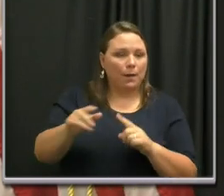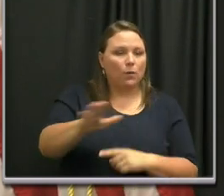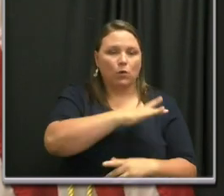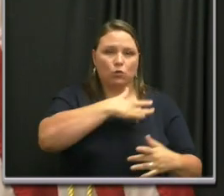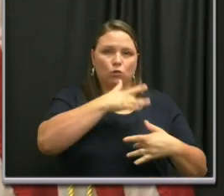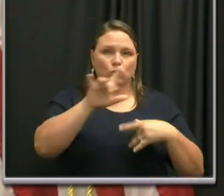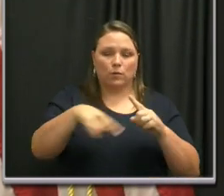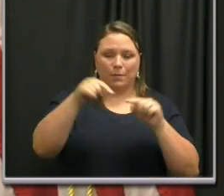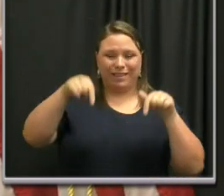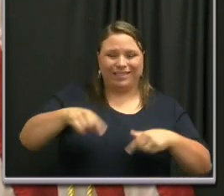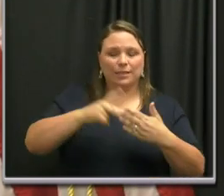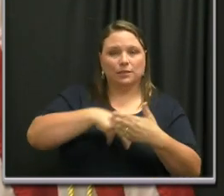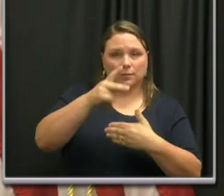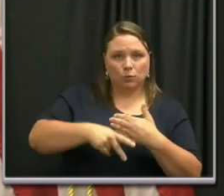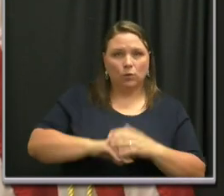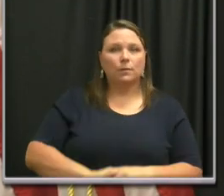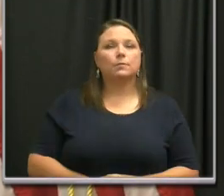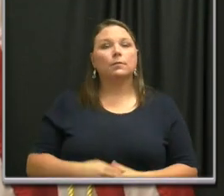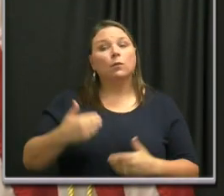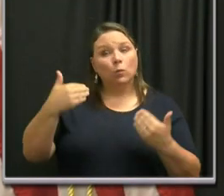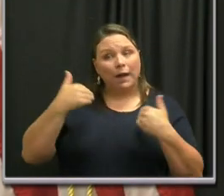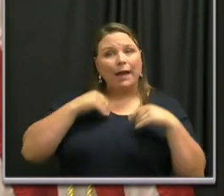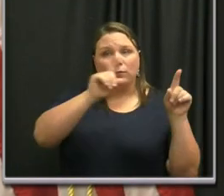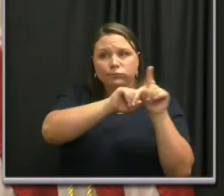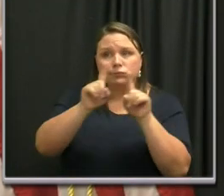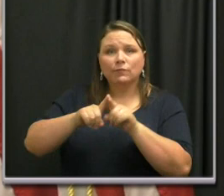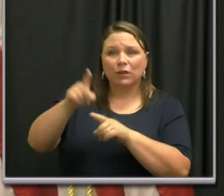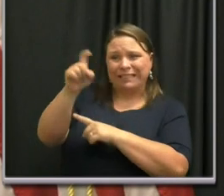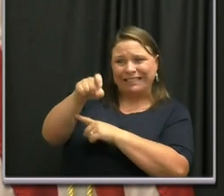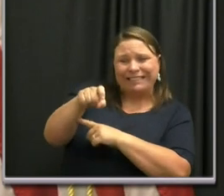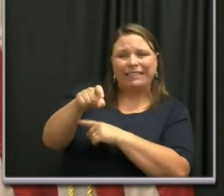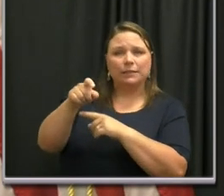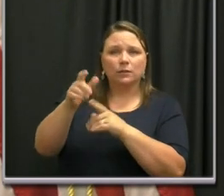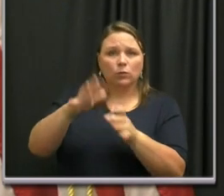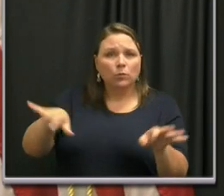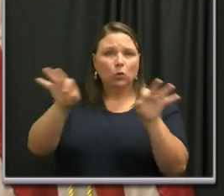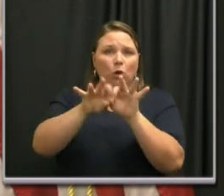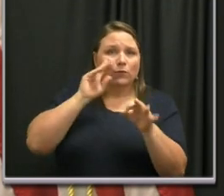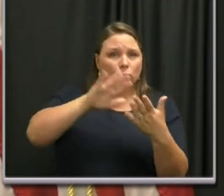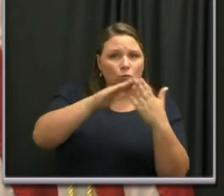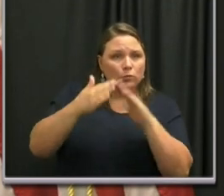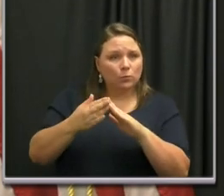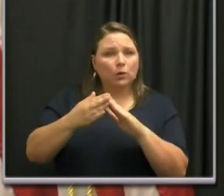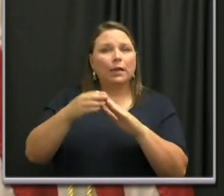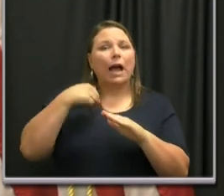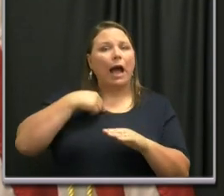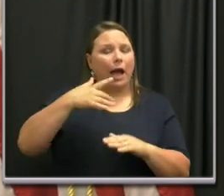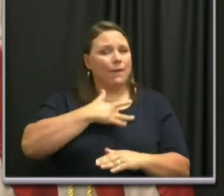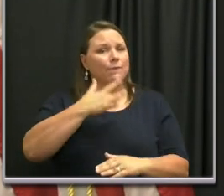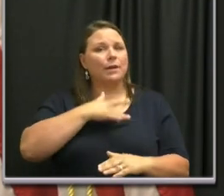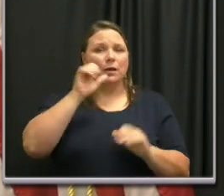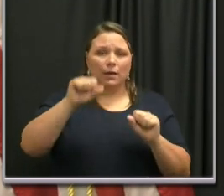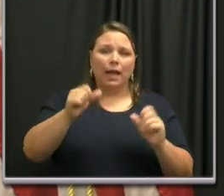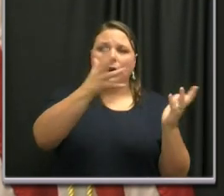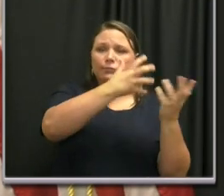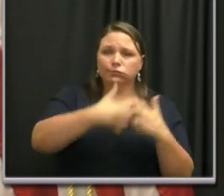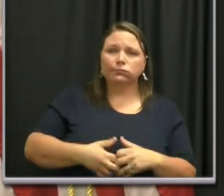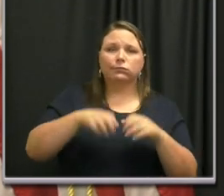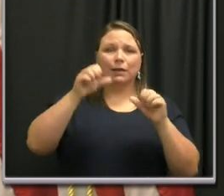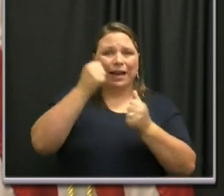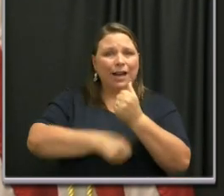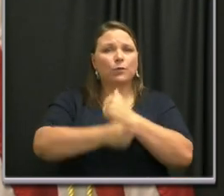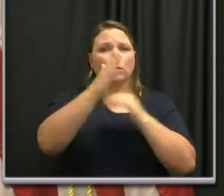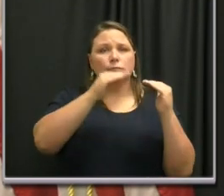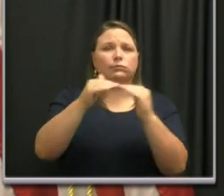are different needs in the community that need to be served. I think we can work it out where everybody is served. We need